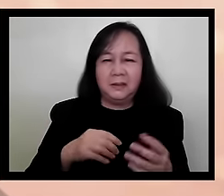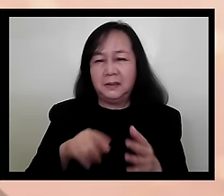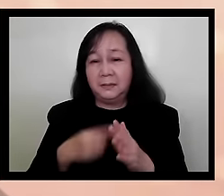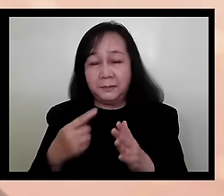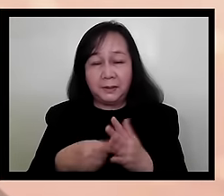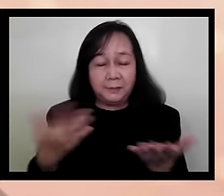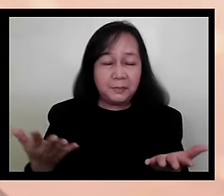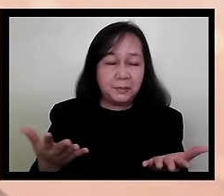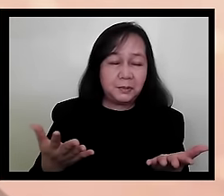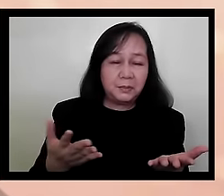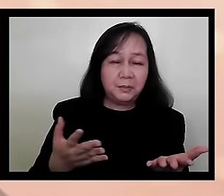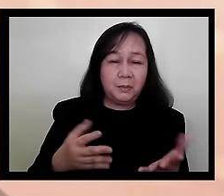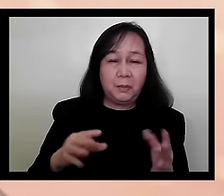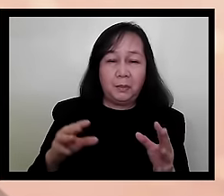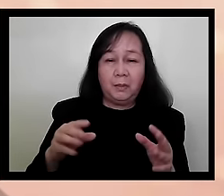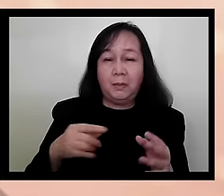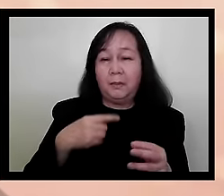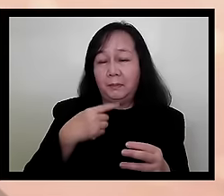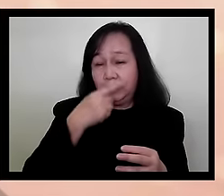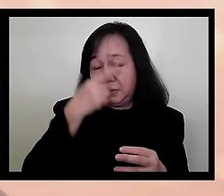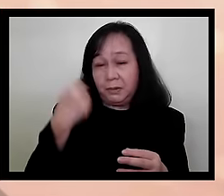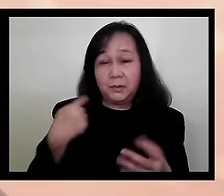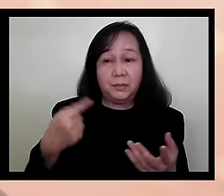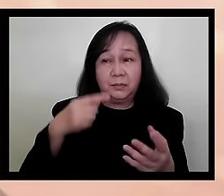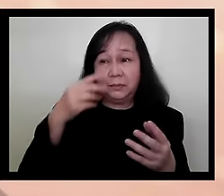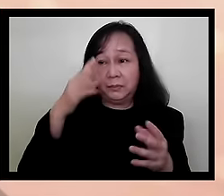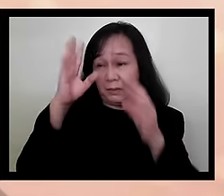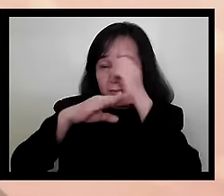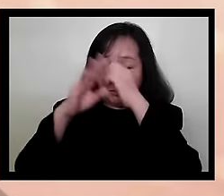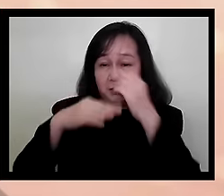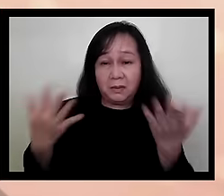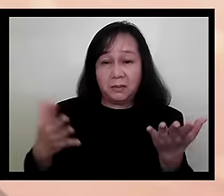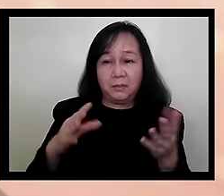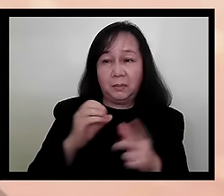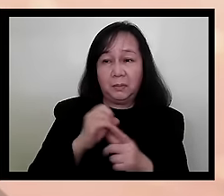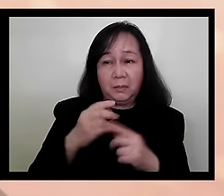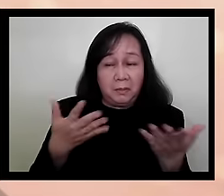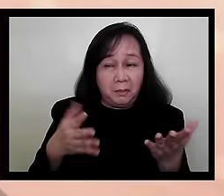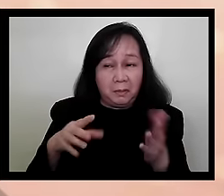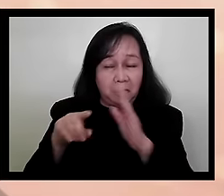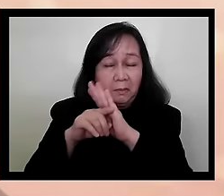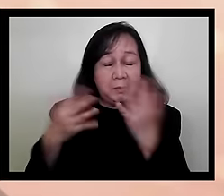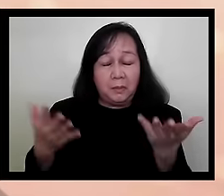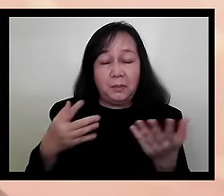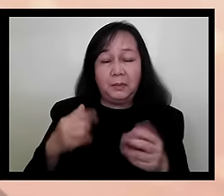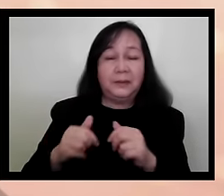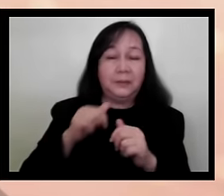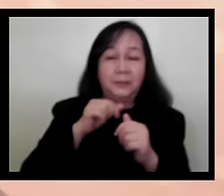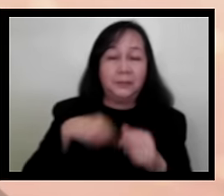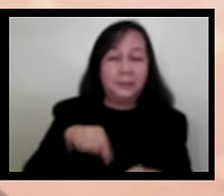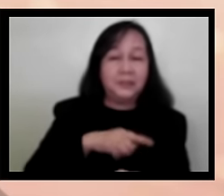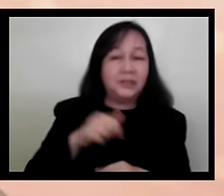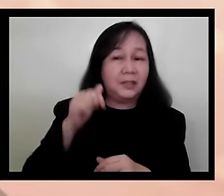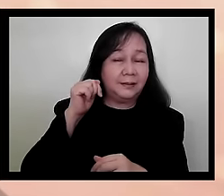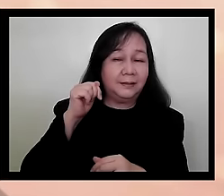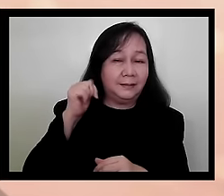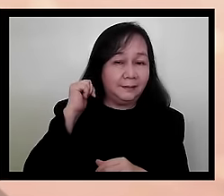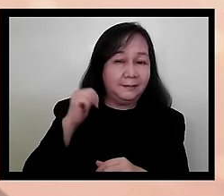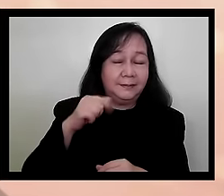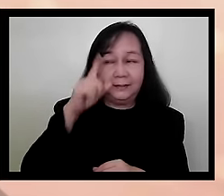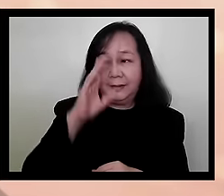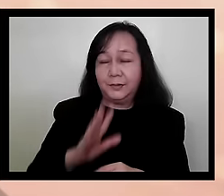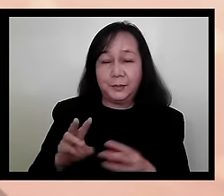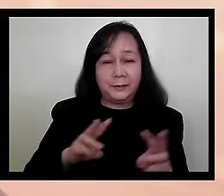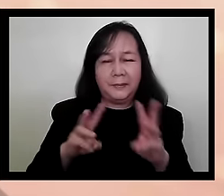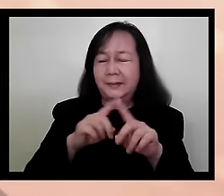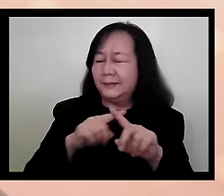sometimes out of ignorance or sometimes out of malice we reject God's ways but God